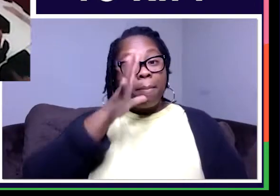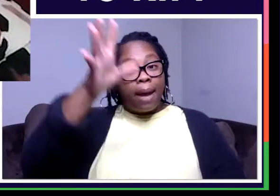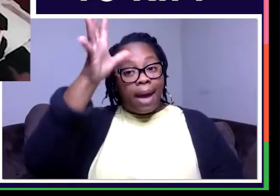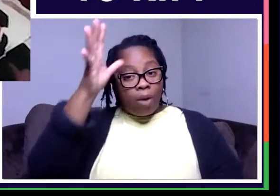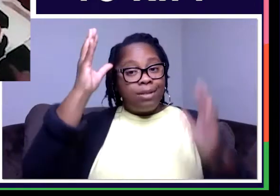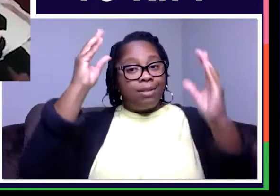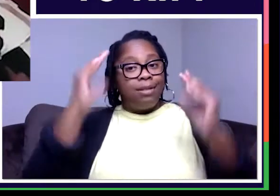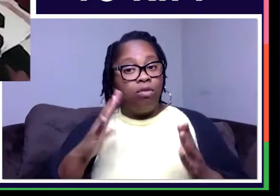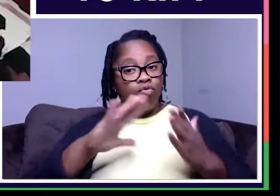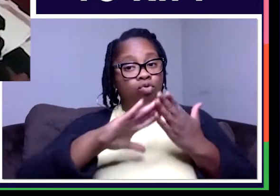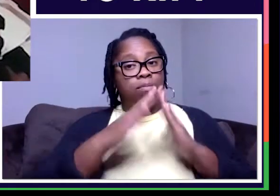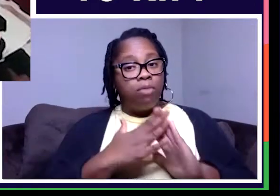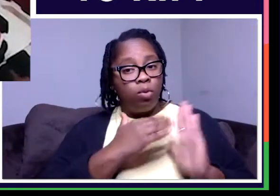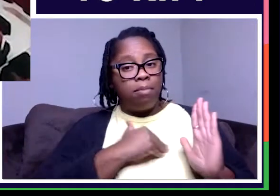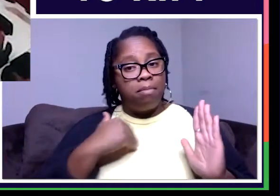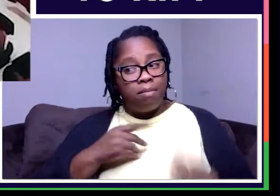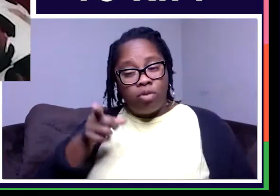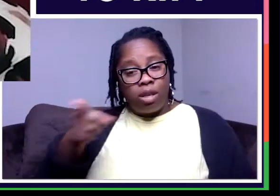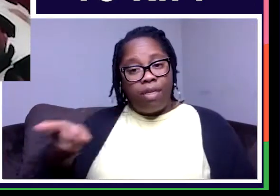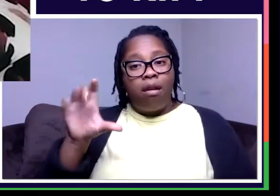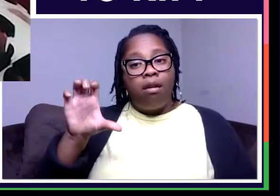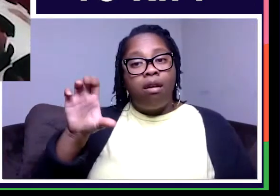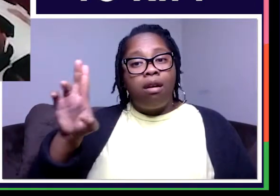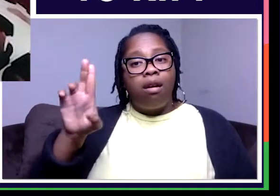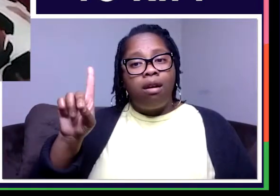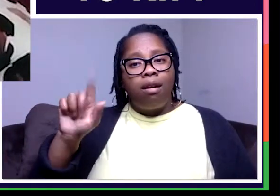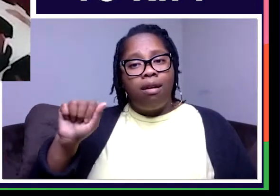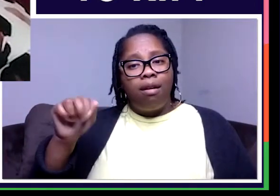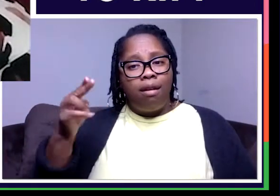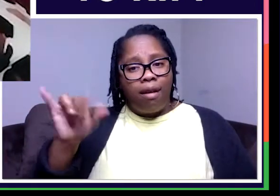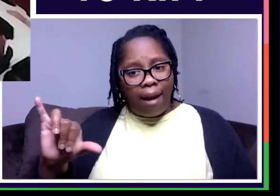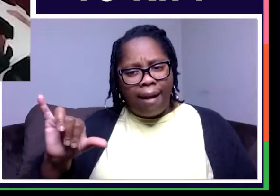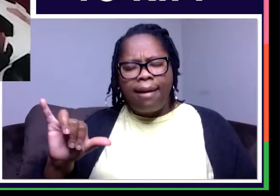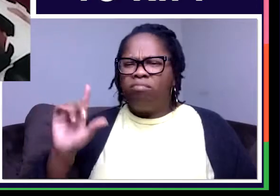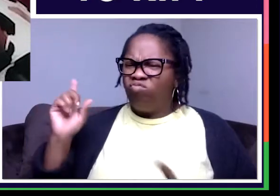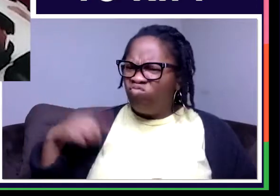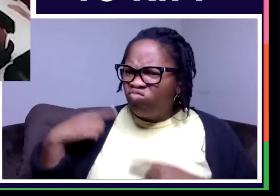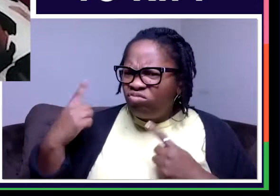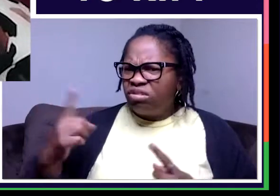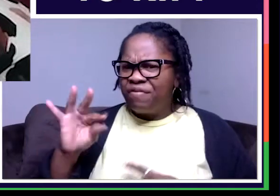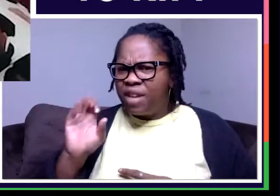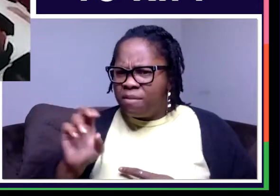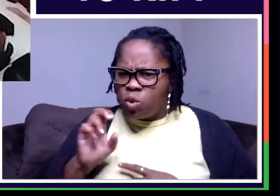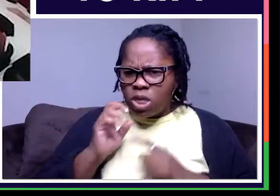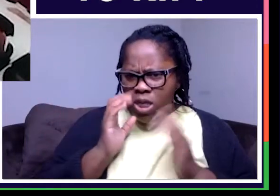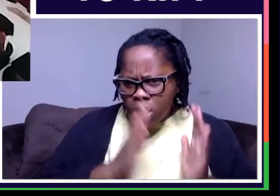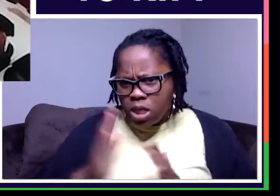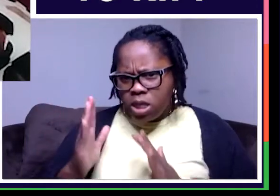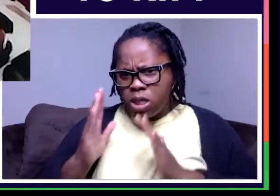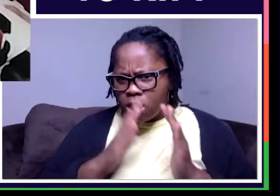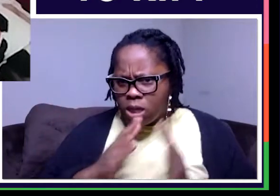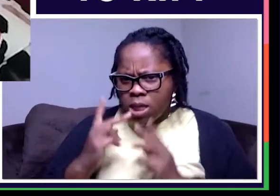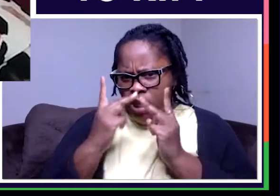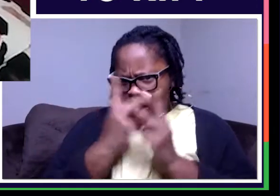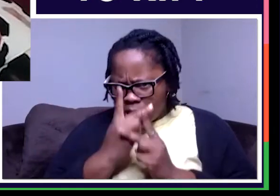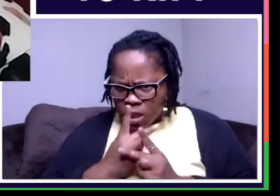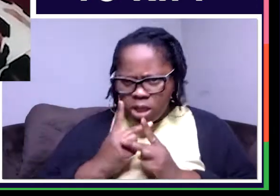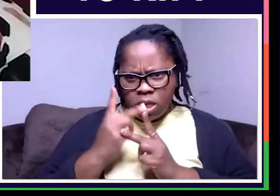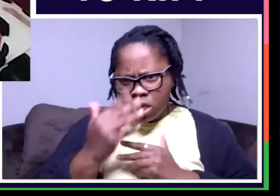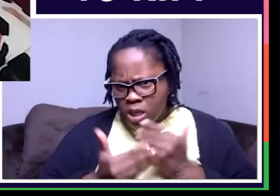justice. Parents, teachers, and community members in Cudahy have been organizing